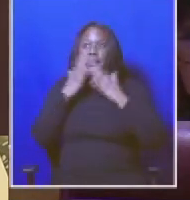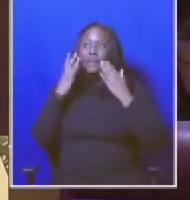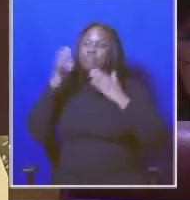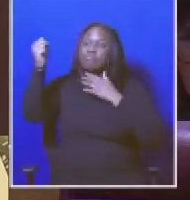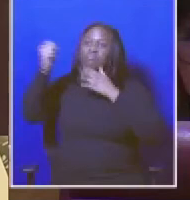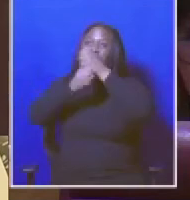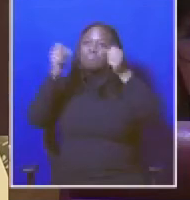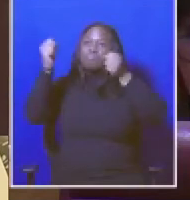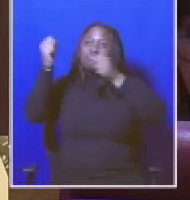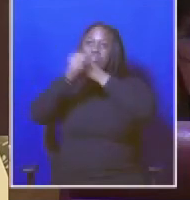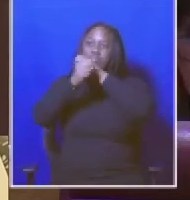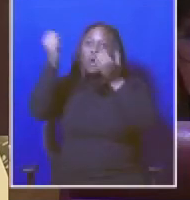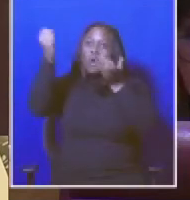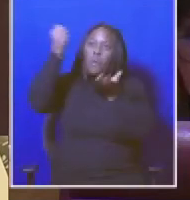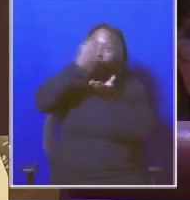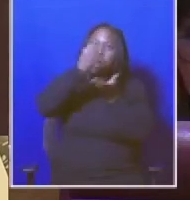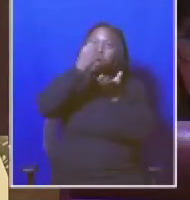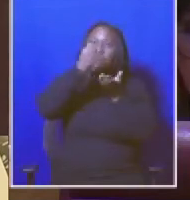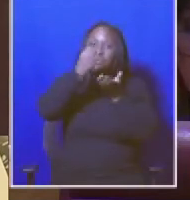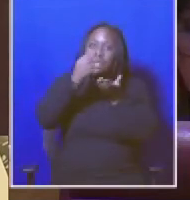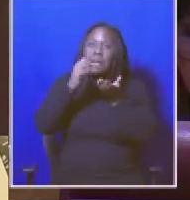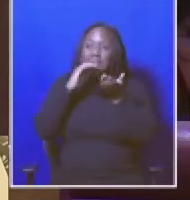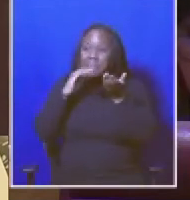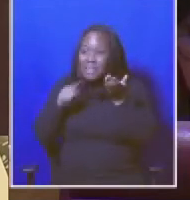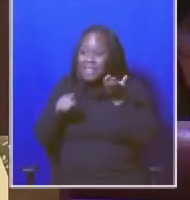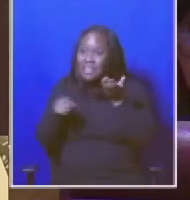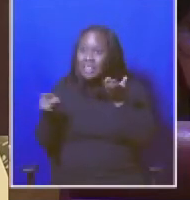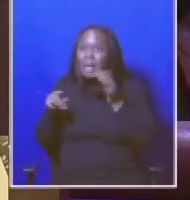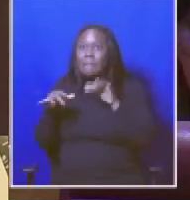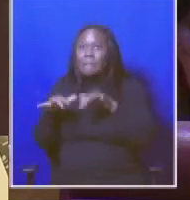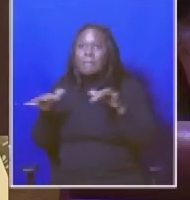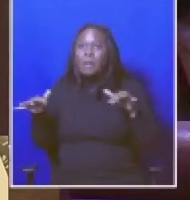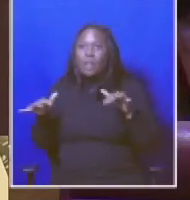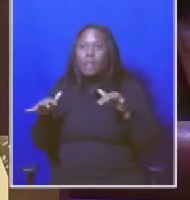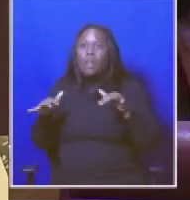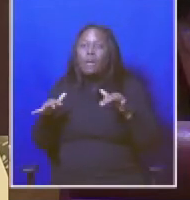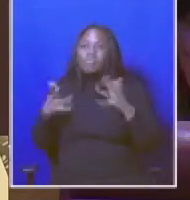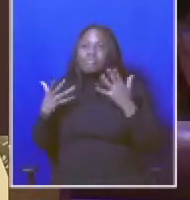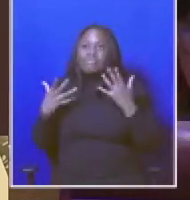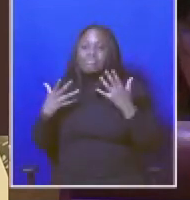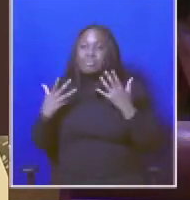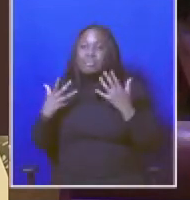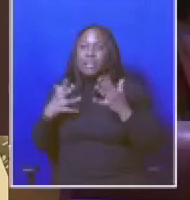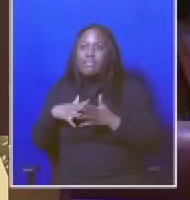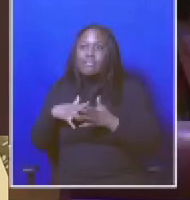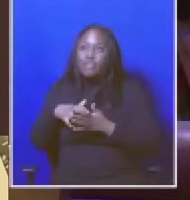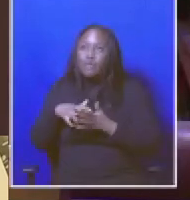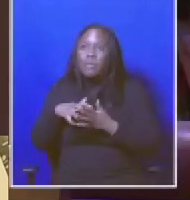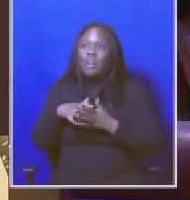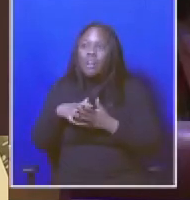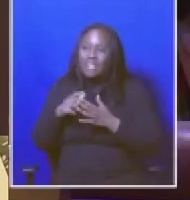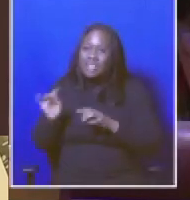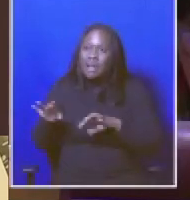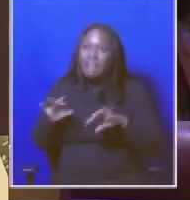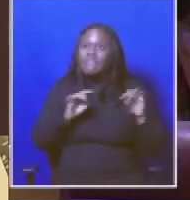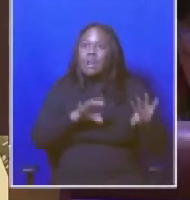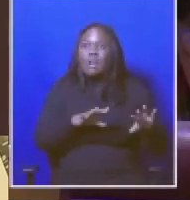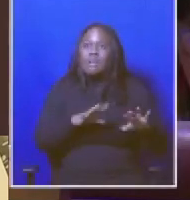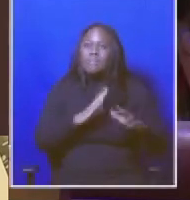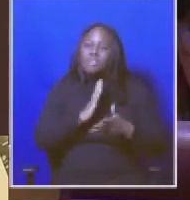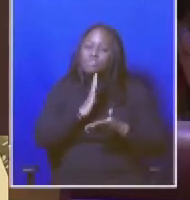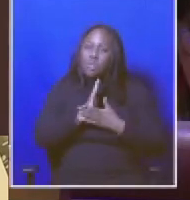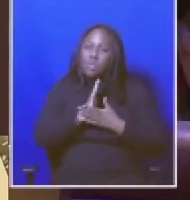that directly impact the most vulnerable and ensure that people who are fit for purpose are employed through a fair